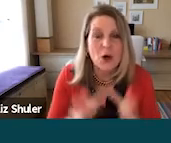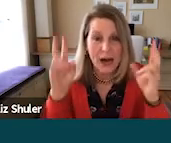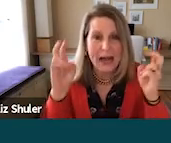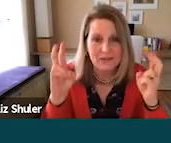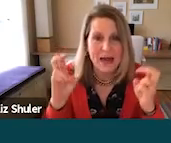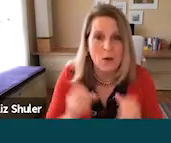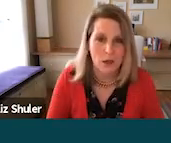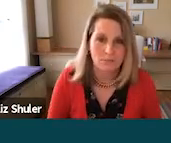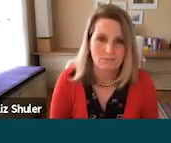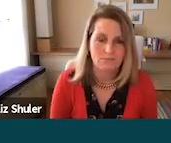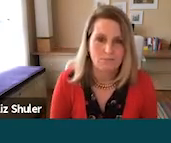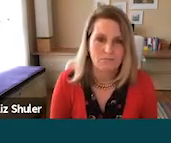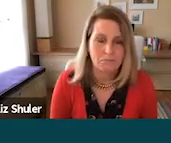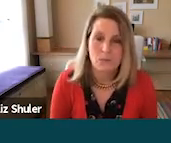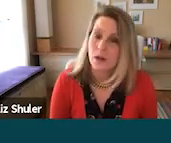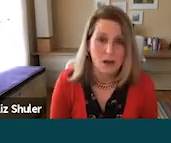$18.54 per active hour.